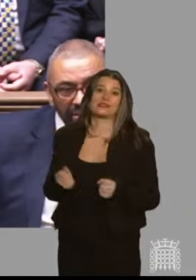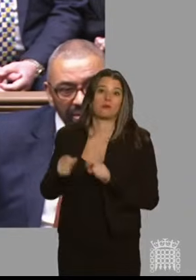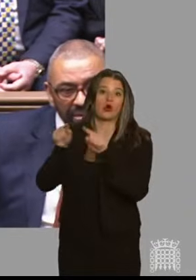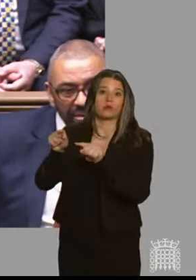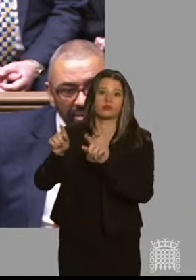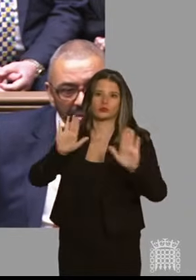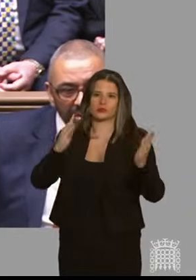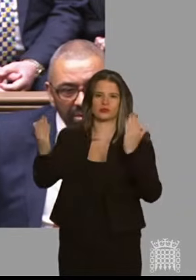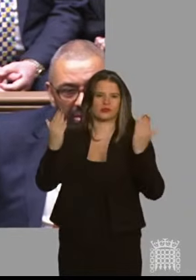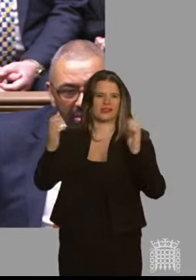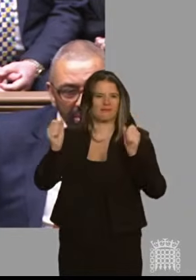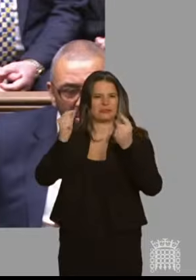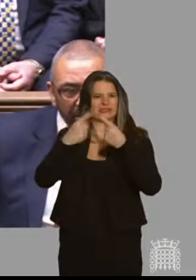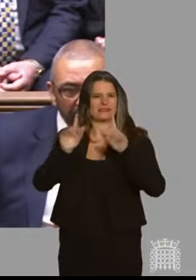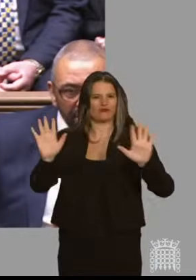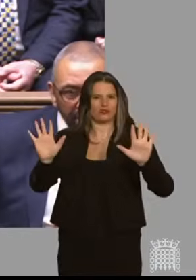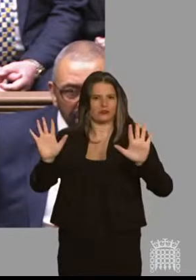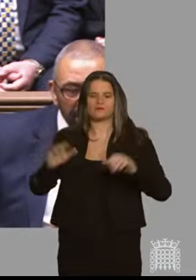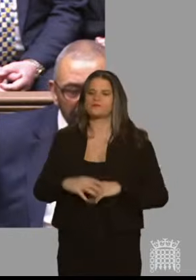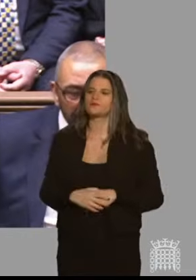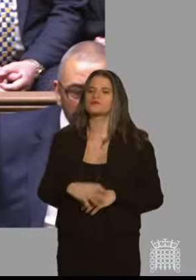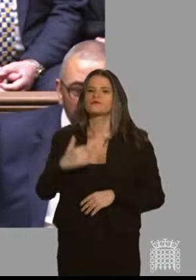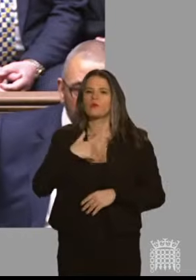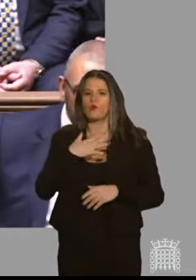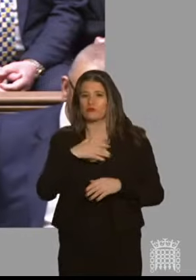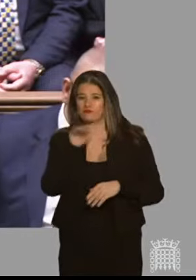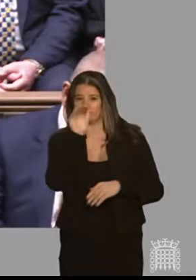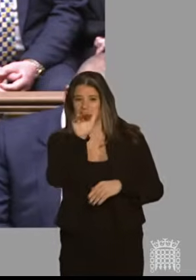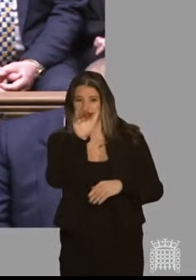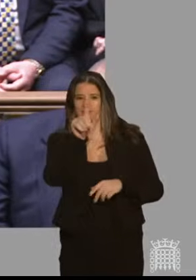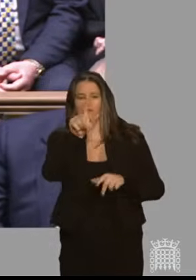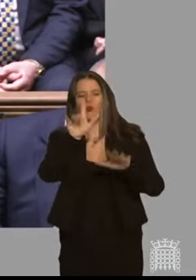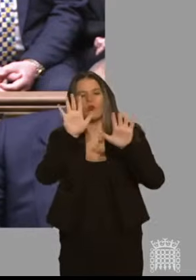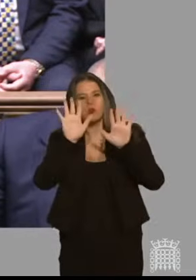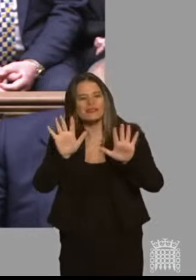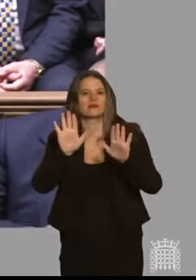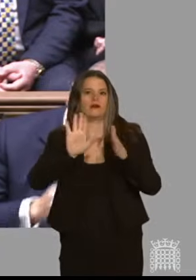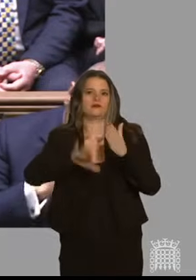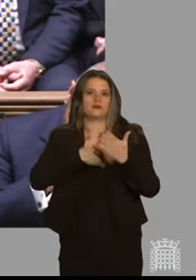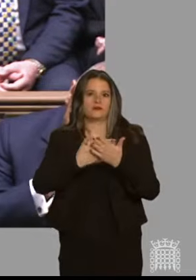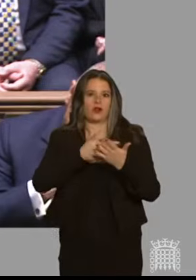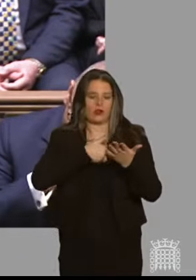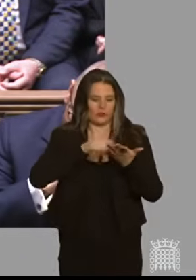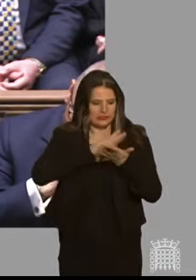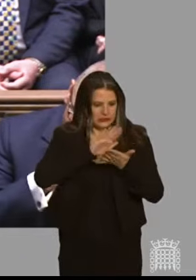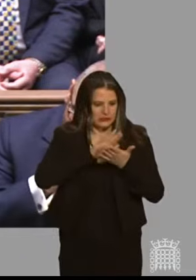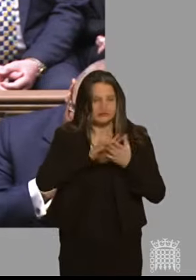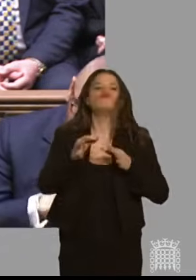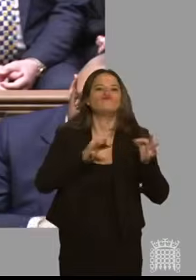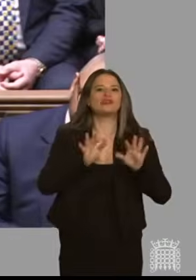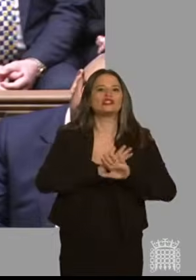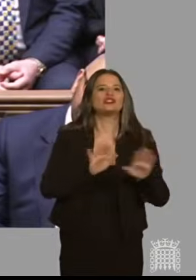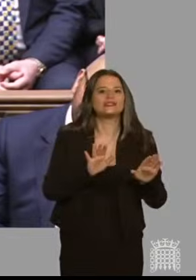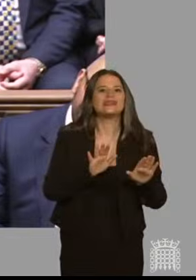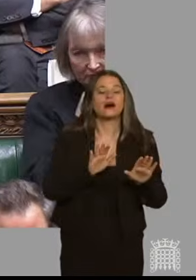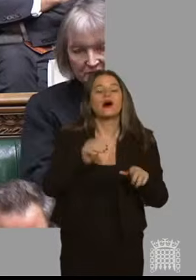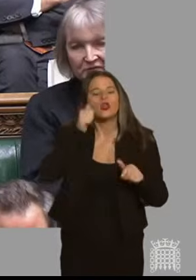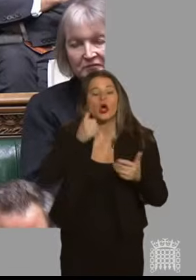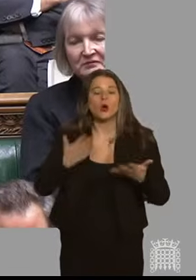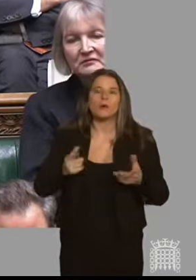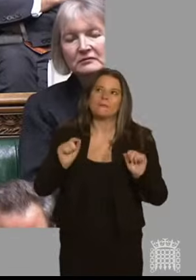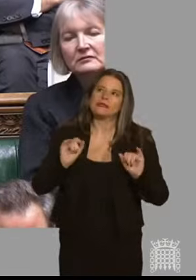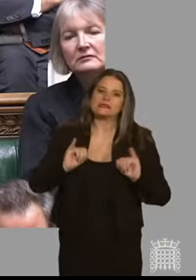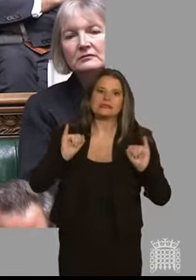has been a rise in extremists who are trying to hijack our democracy. That must be confronted. And he talks about peddling